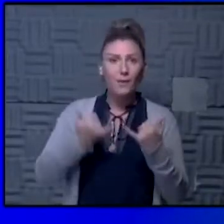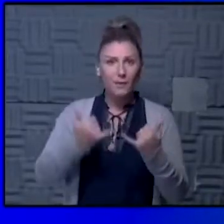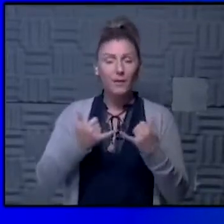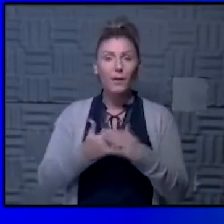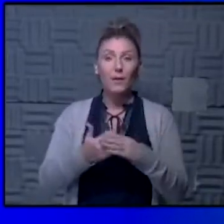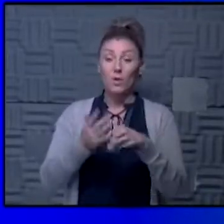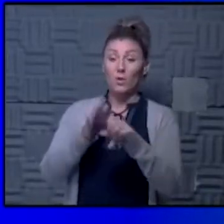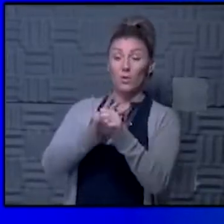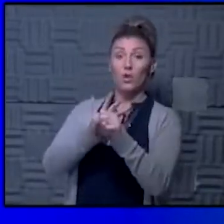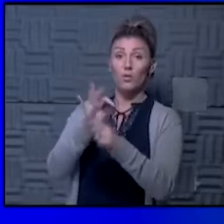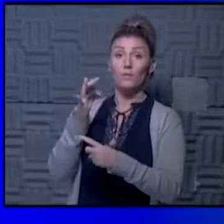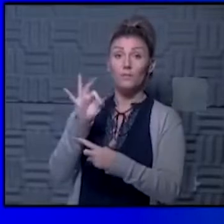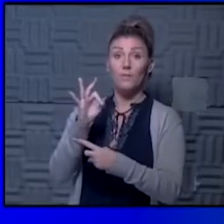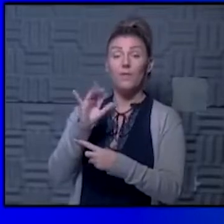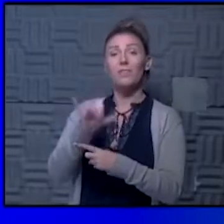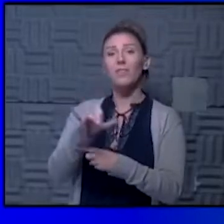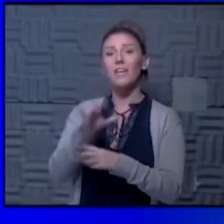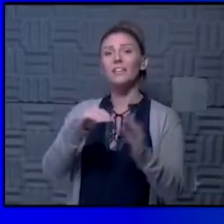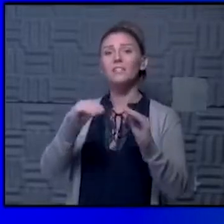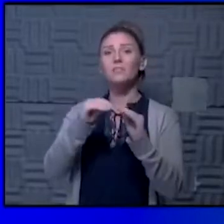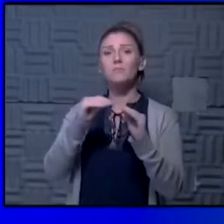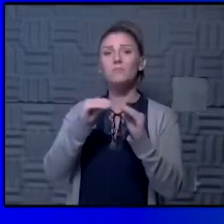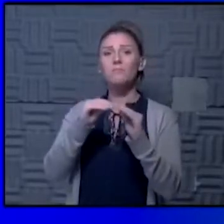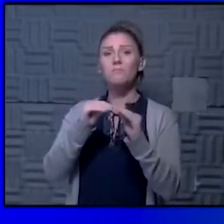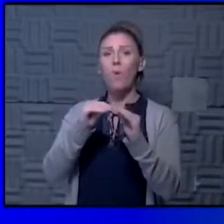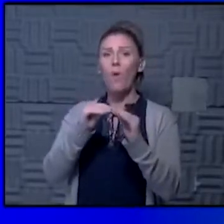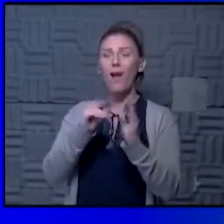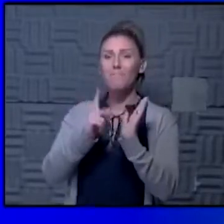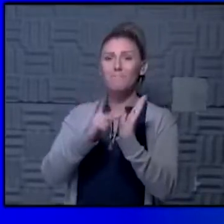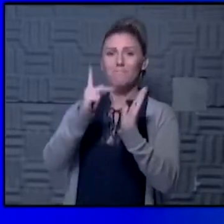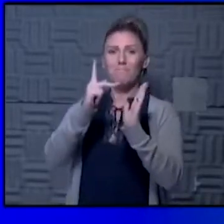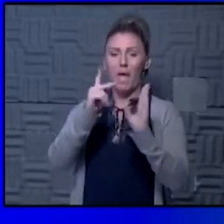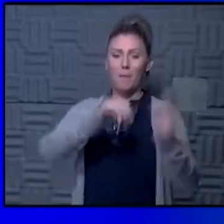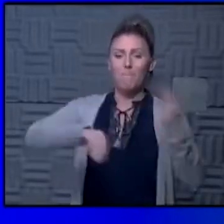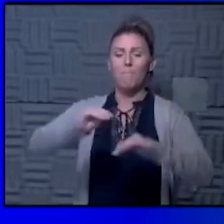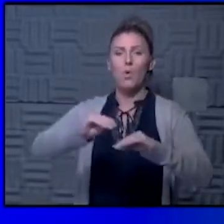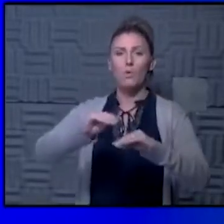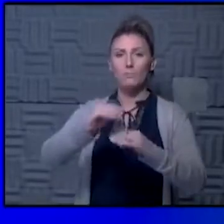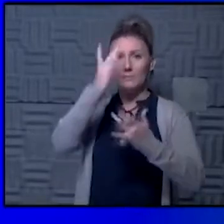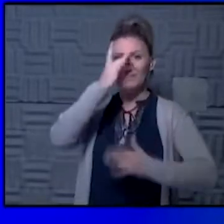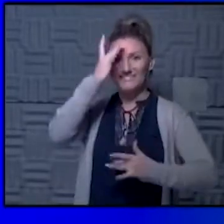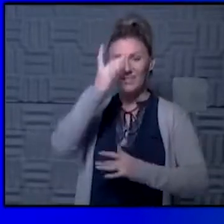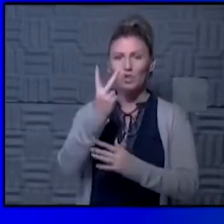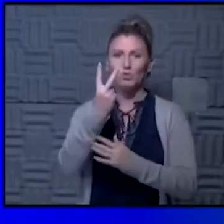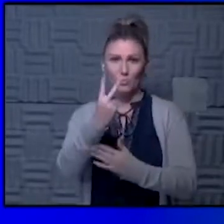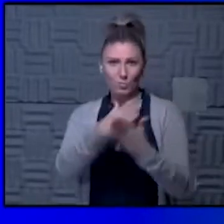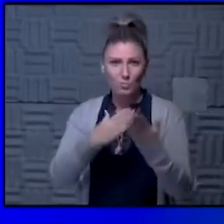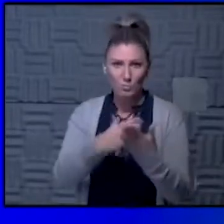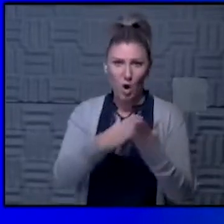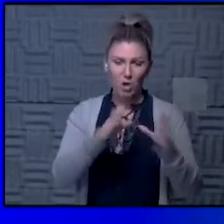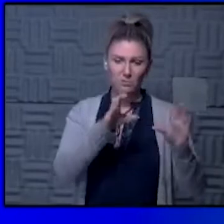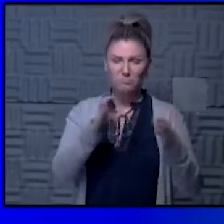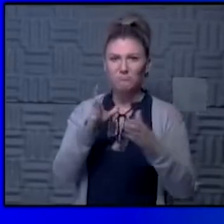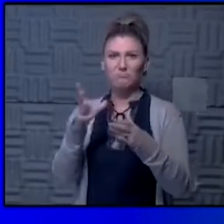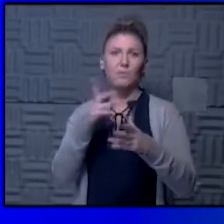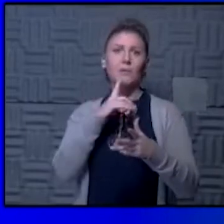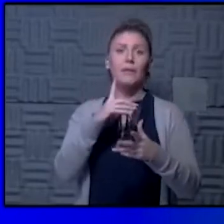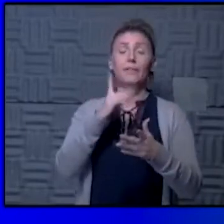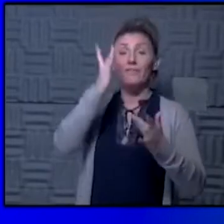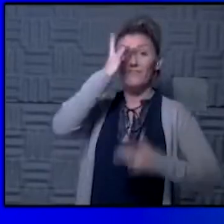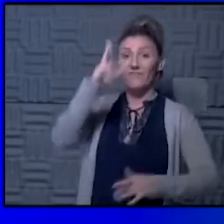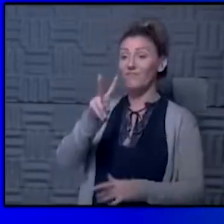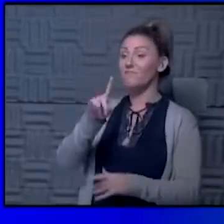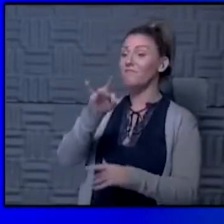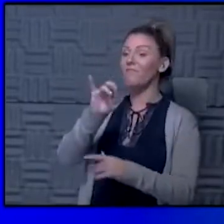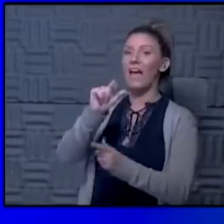that COVID-19 is more of a bimodal disease, and by that means there are 2 stages. The first one is really the viral stage, where you